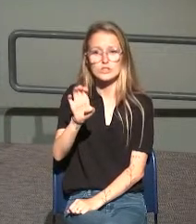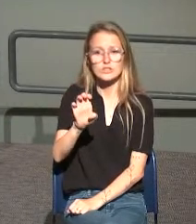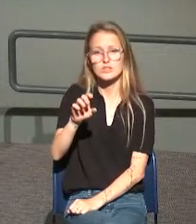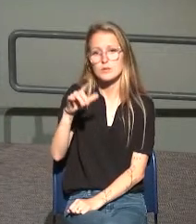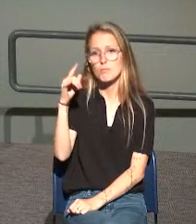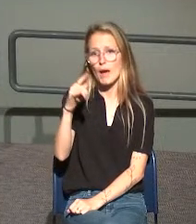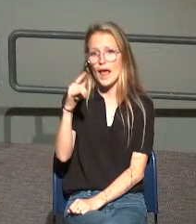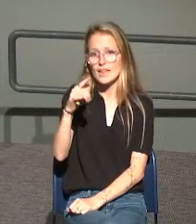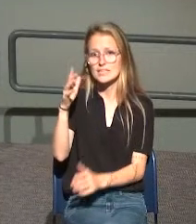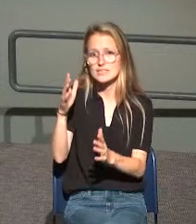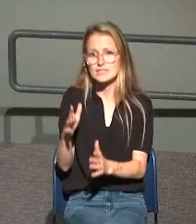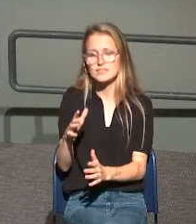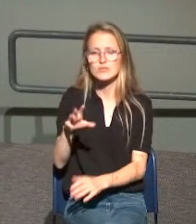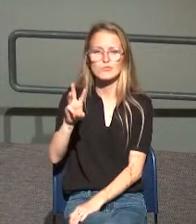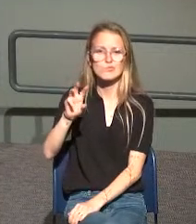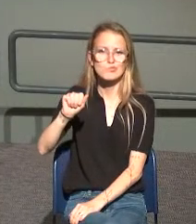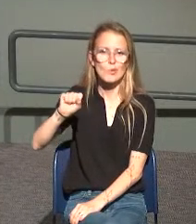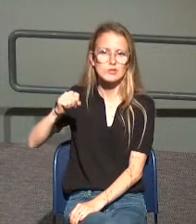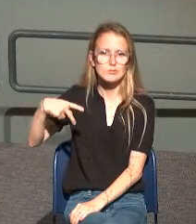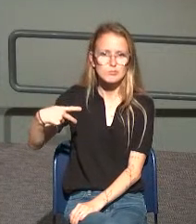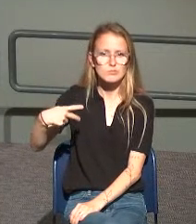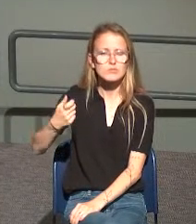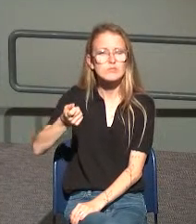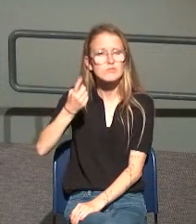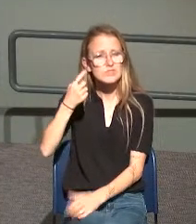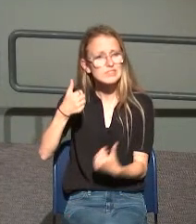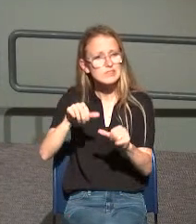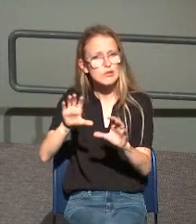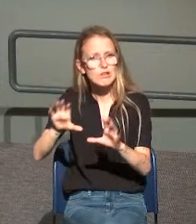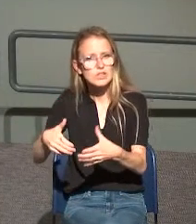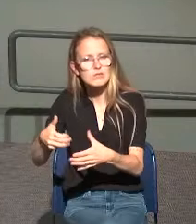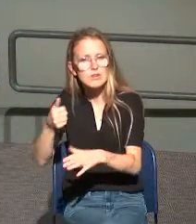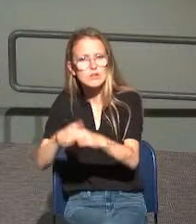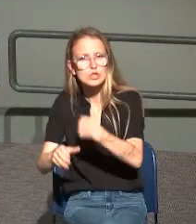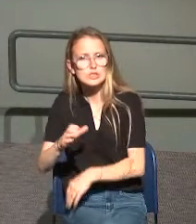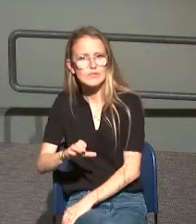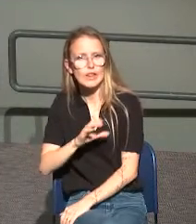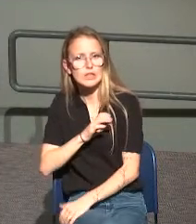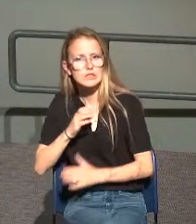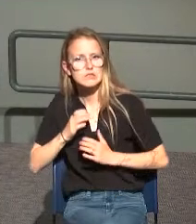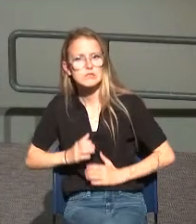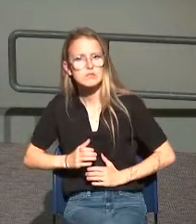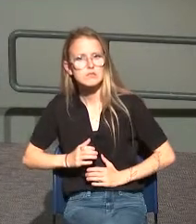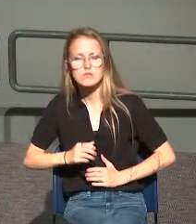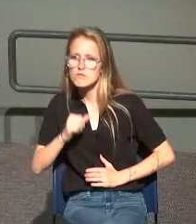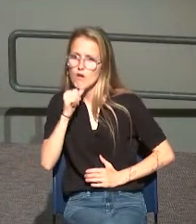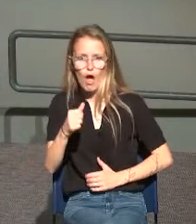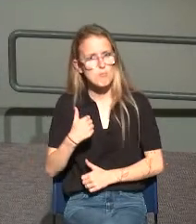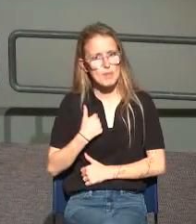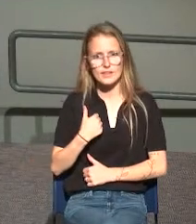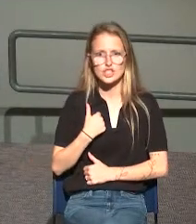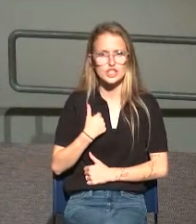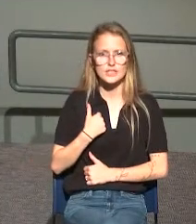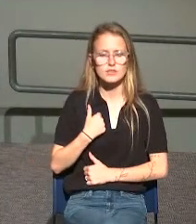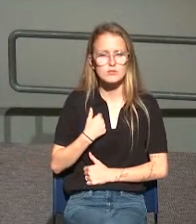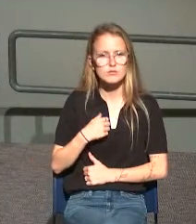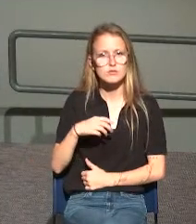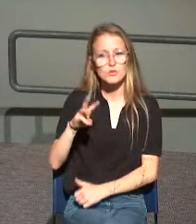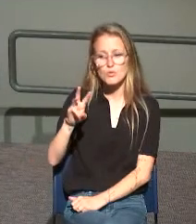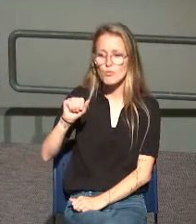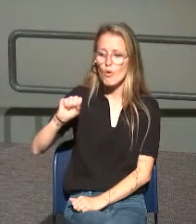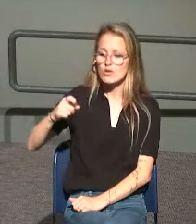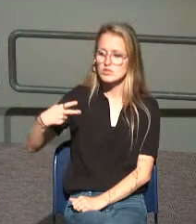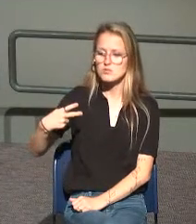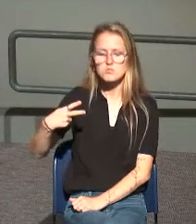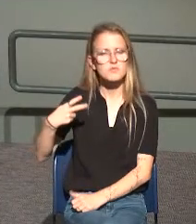But even then, they were classified as civilians. The WASP proved beyond a doubt that women could fly